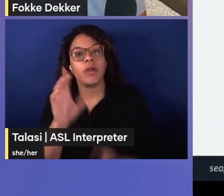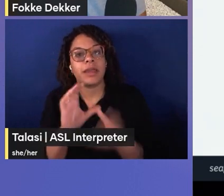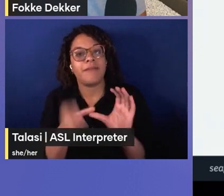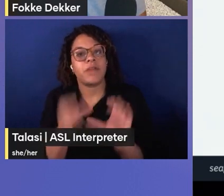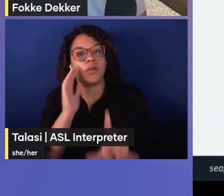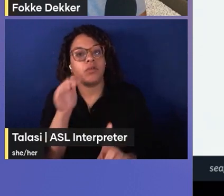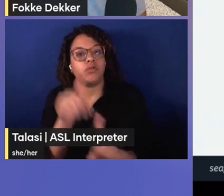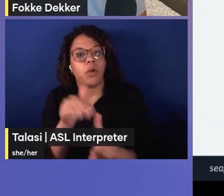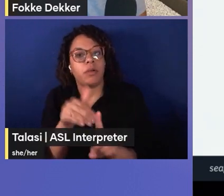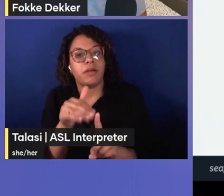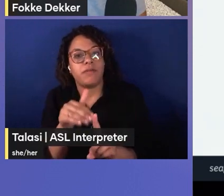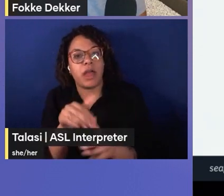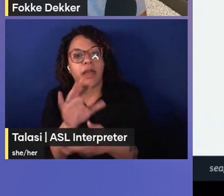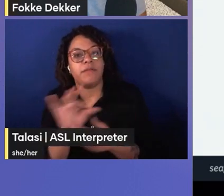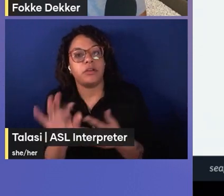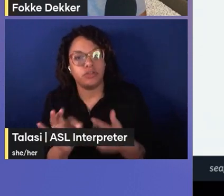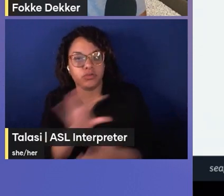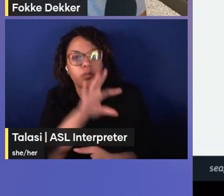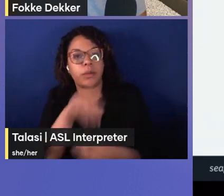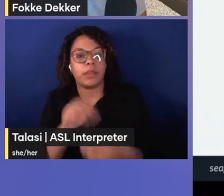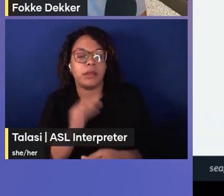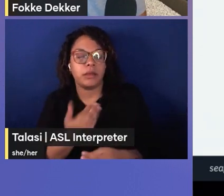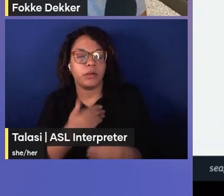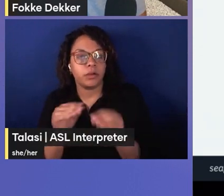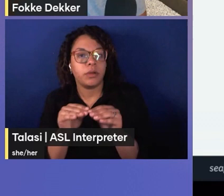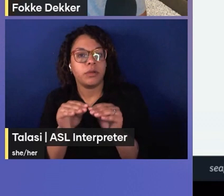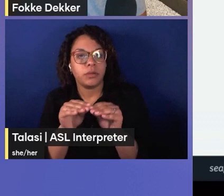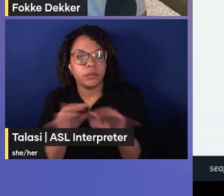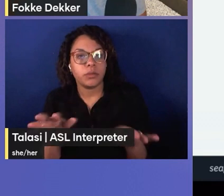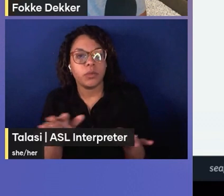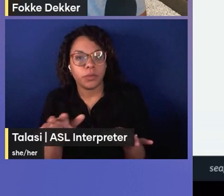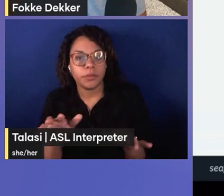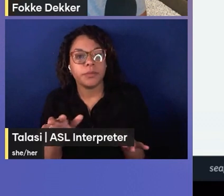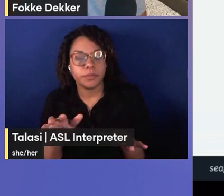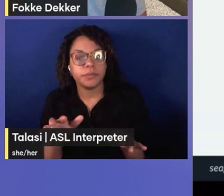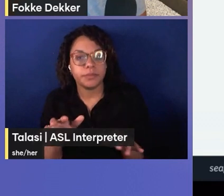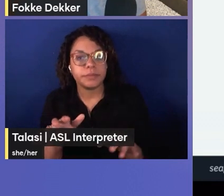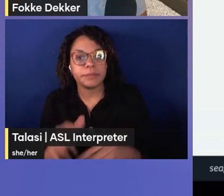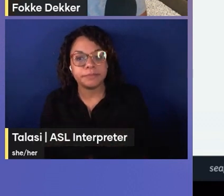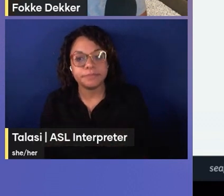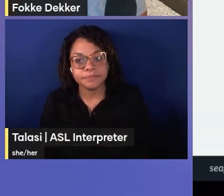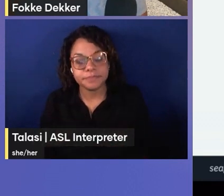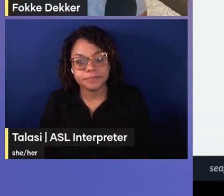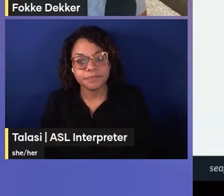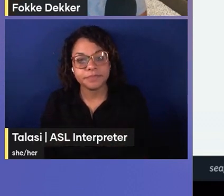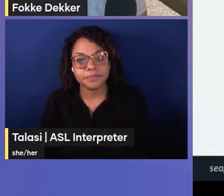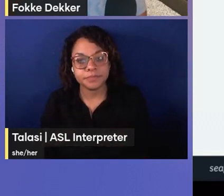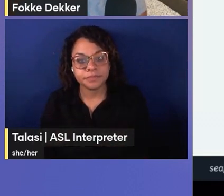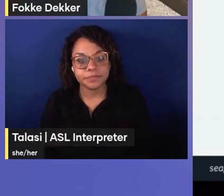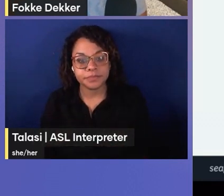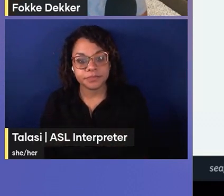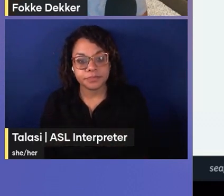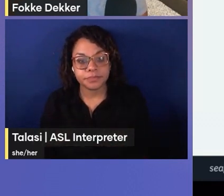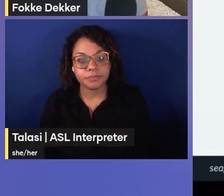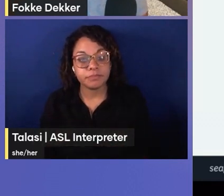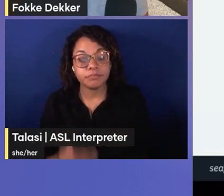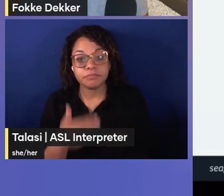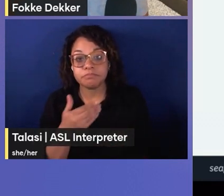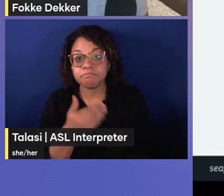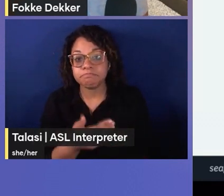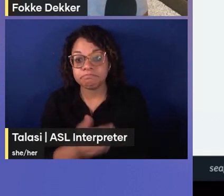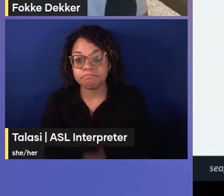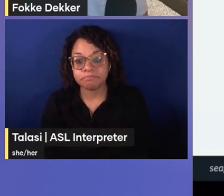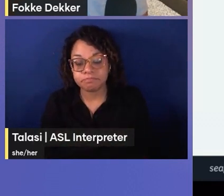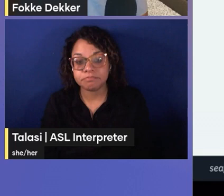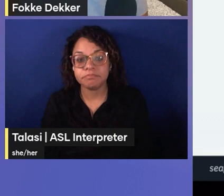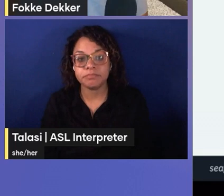function in our deploy step. Next slide, Bram.